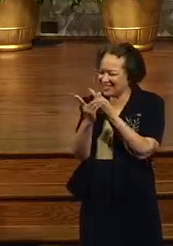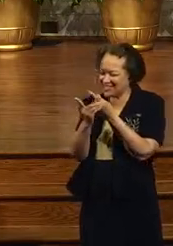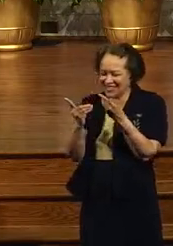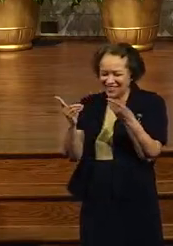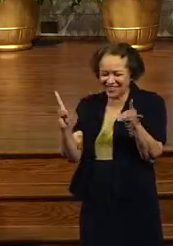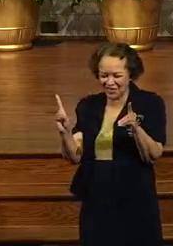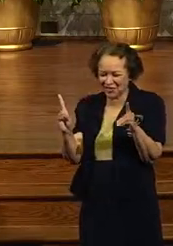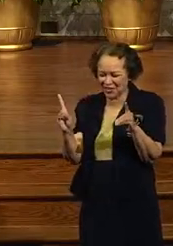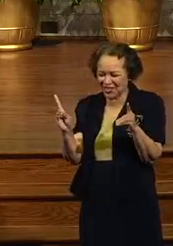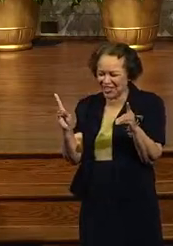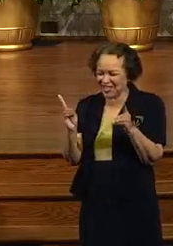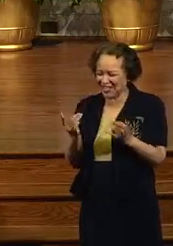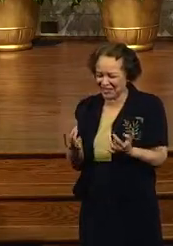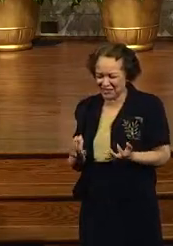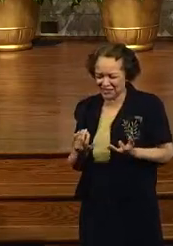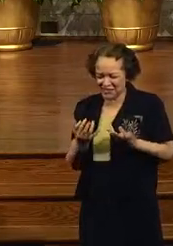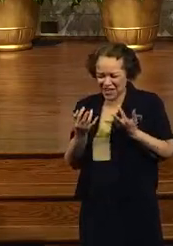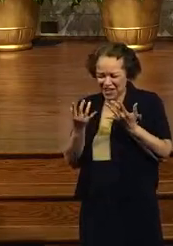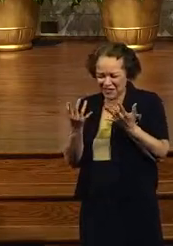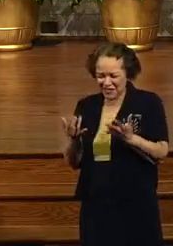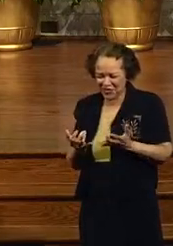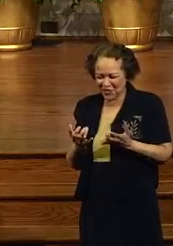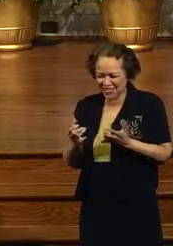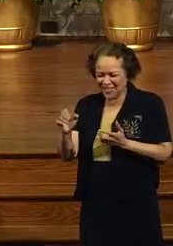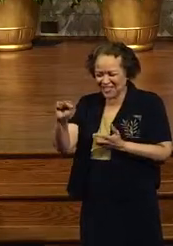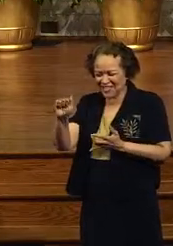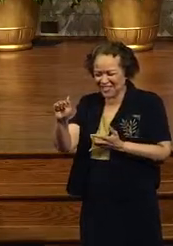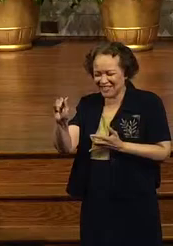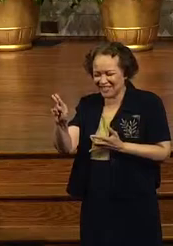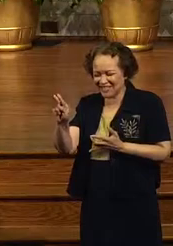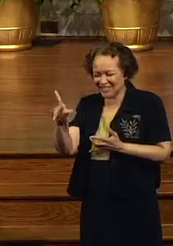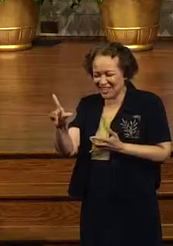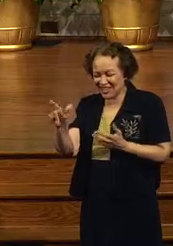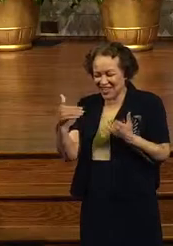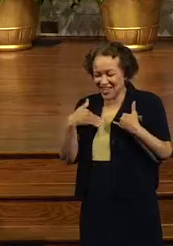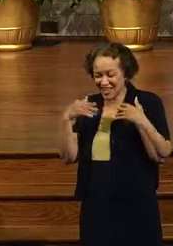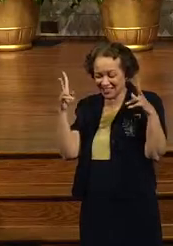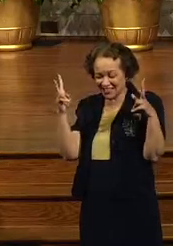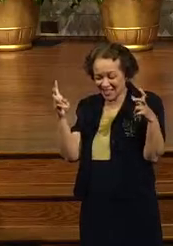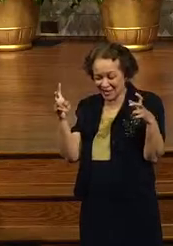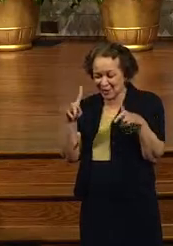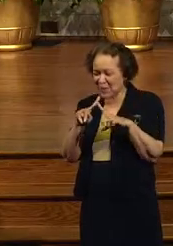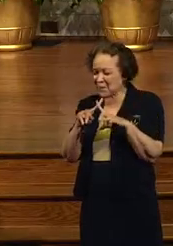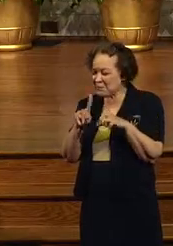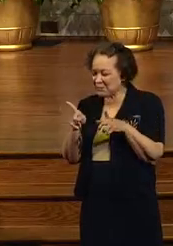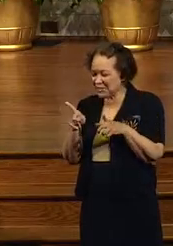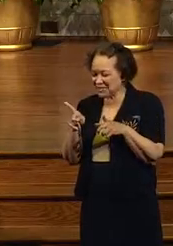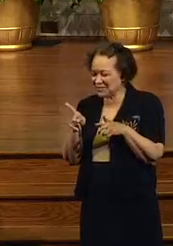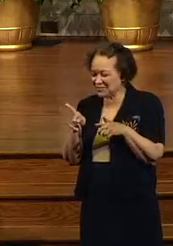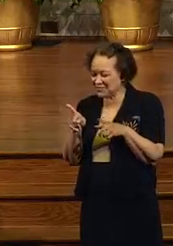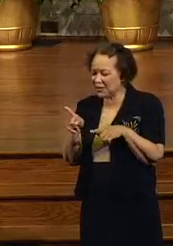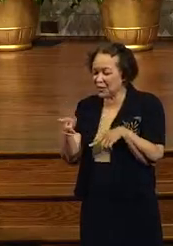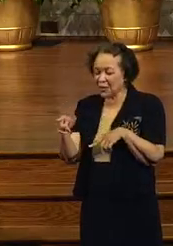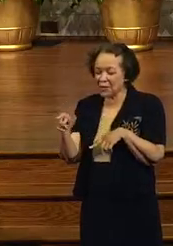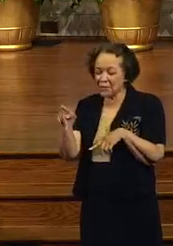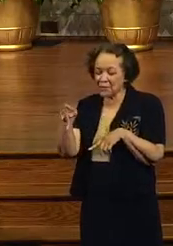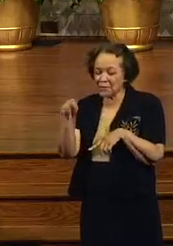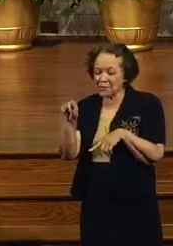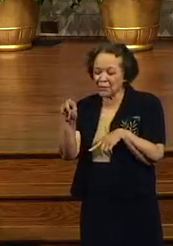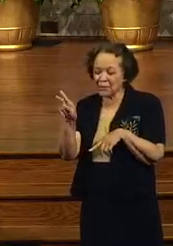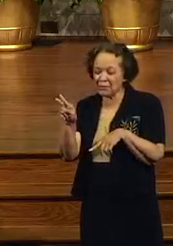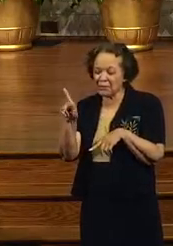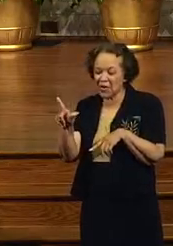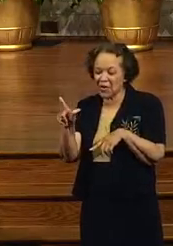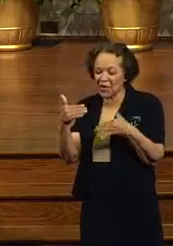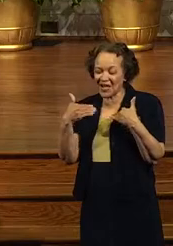fiery furnace. Saul had the title, but Paul had the testimony. I was blinded